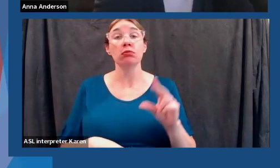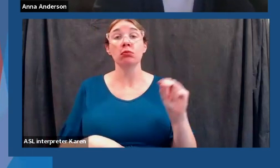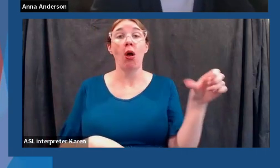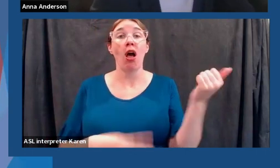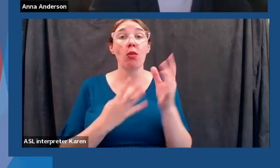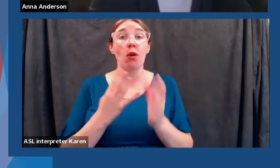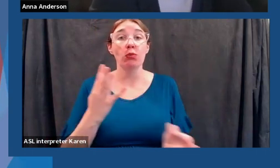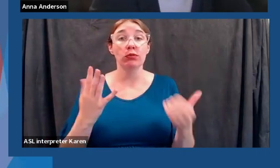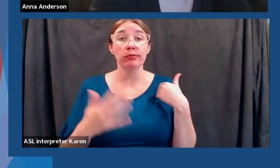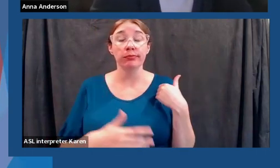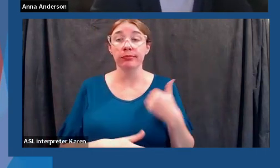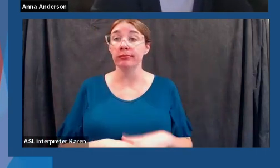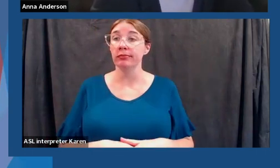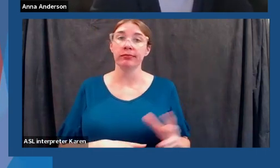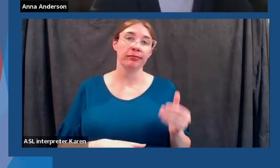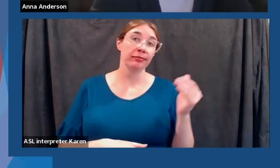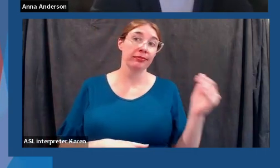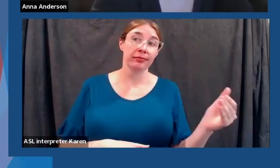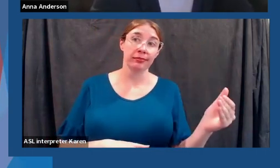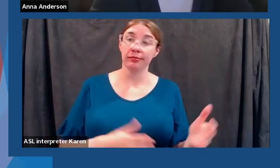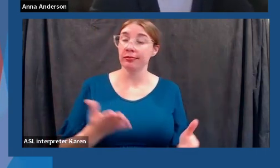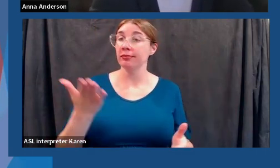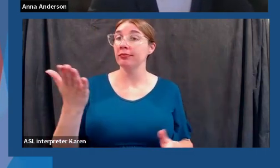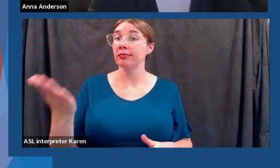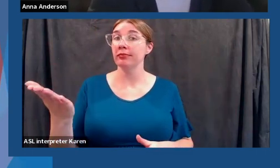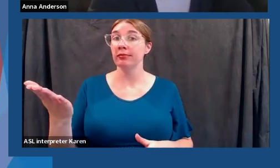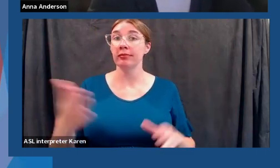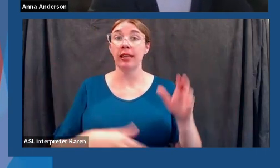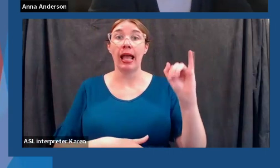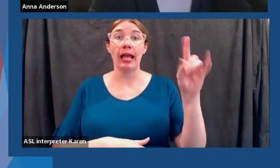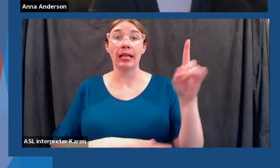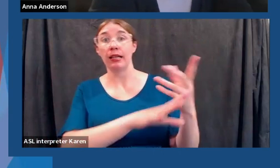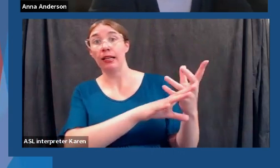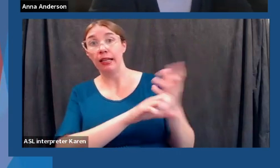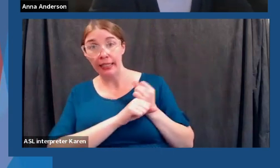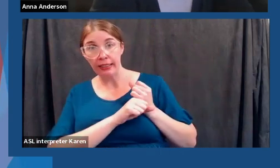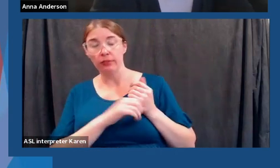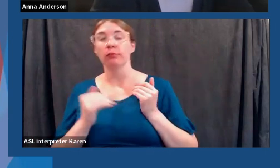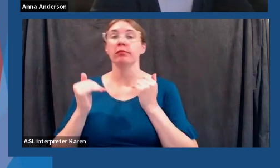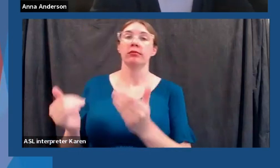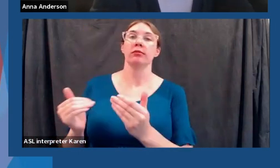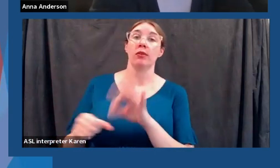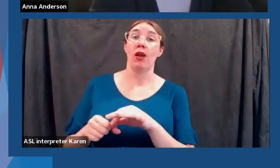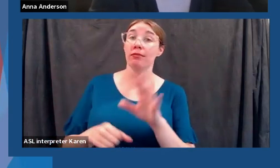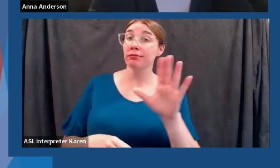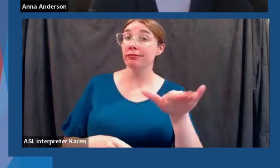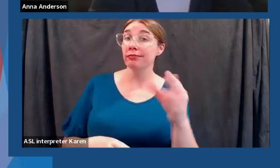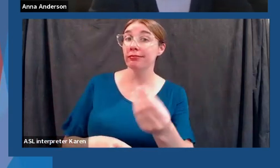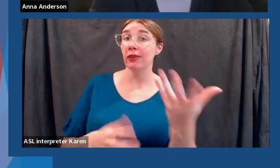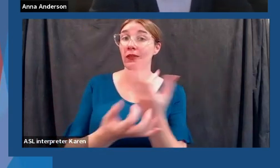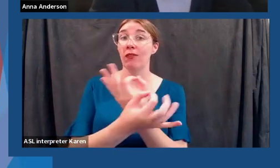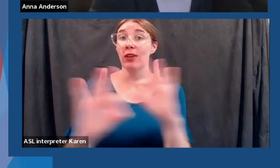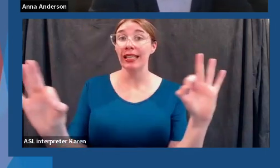here's a way to get a ID for voting purposes. So you can get it for free through the Department of